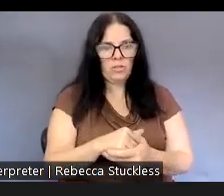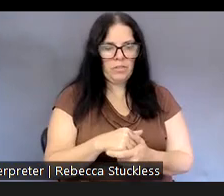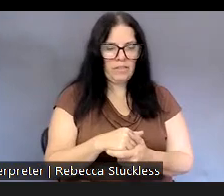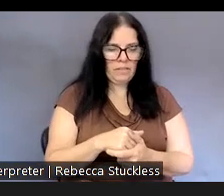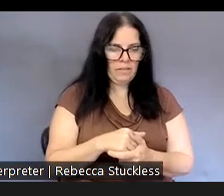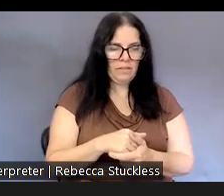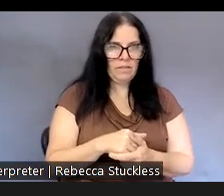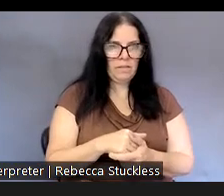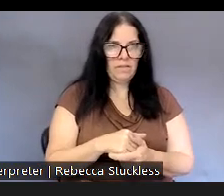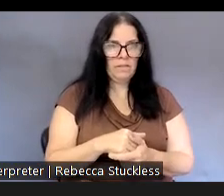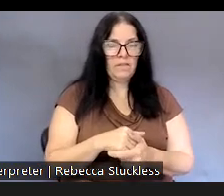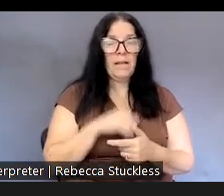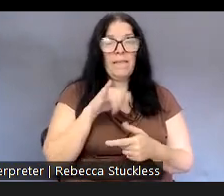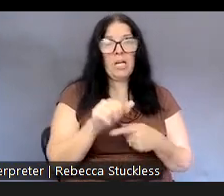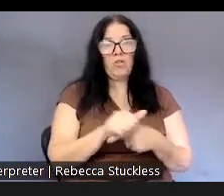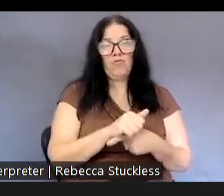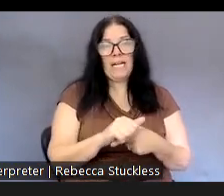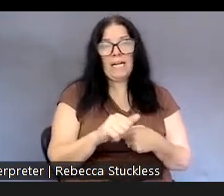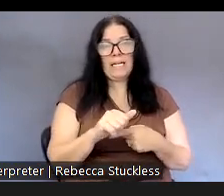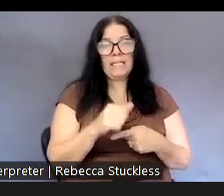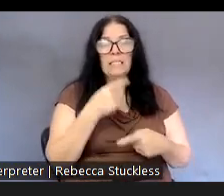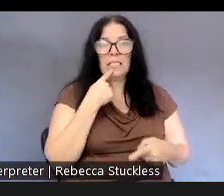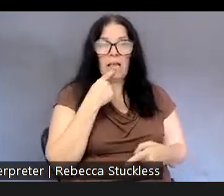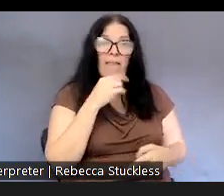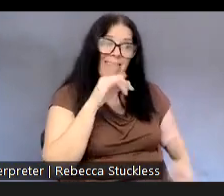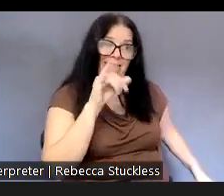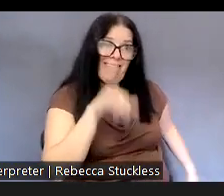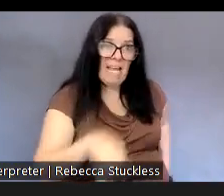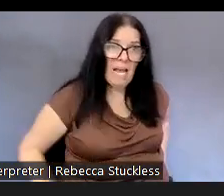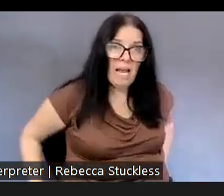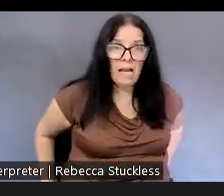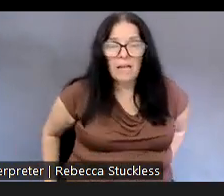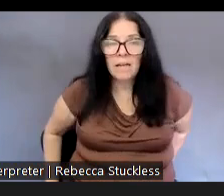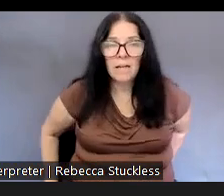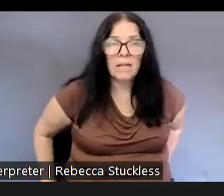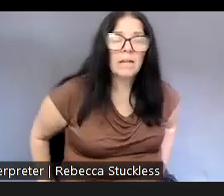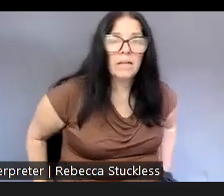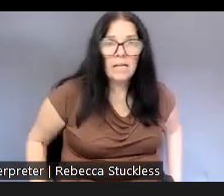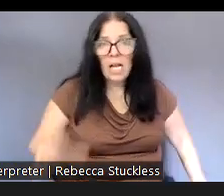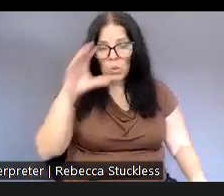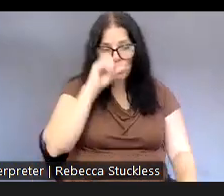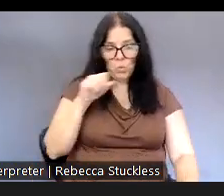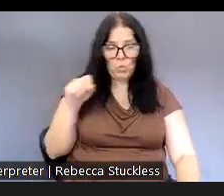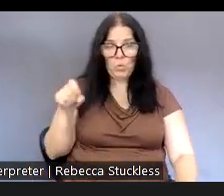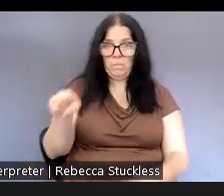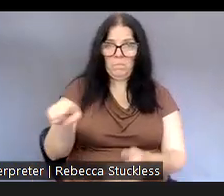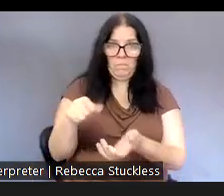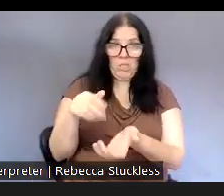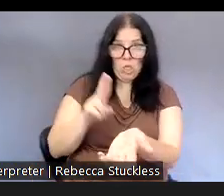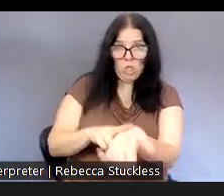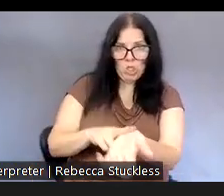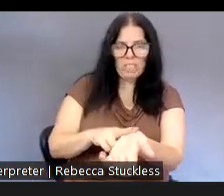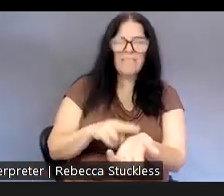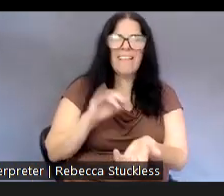The implicit bias training presenter asserted that this amounted to a microaggression because the